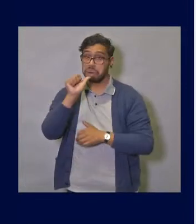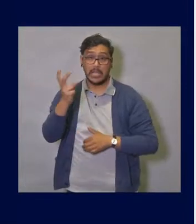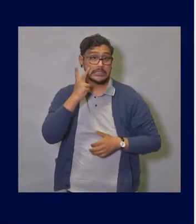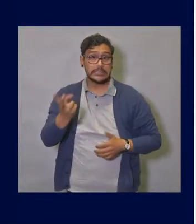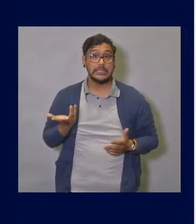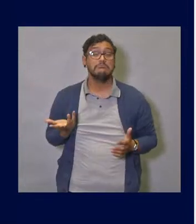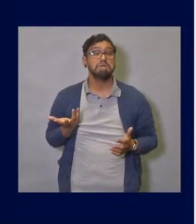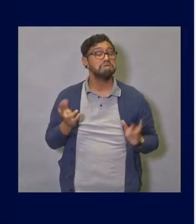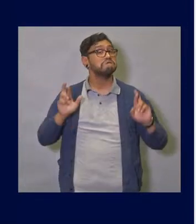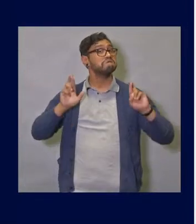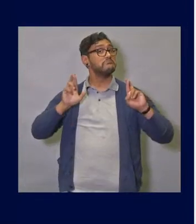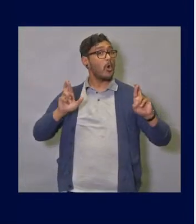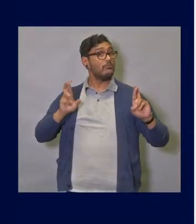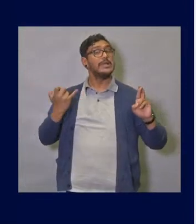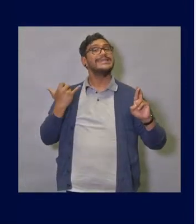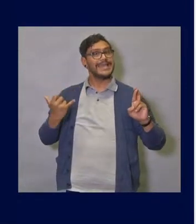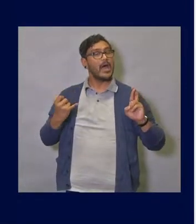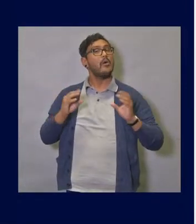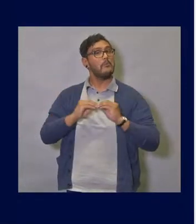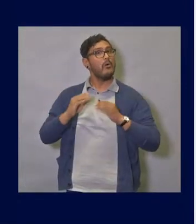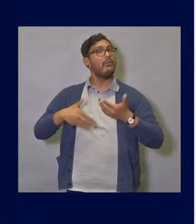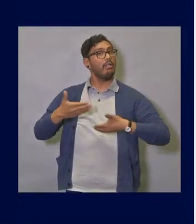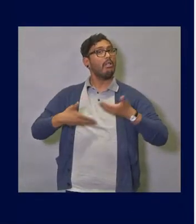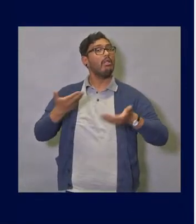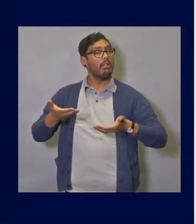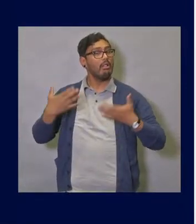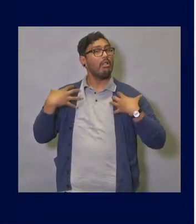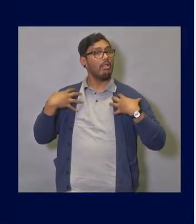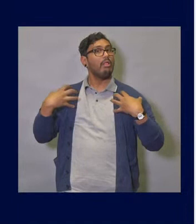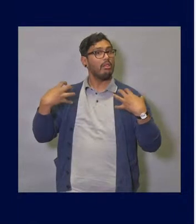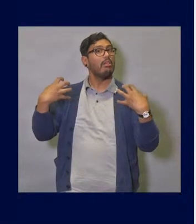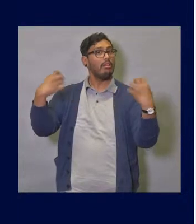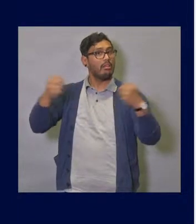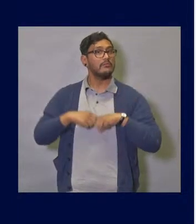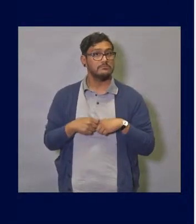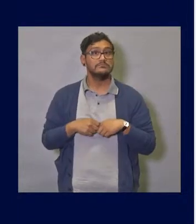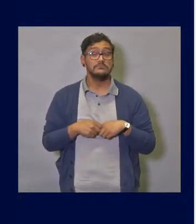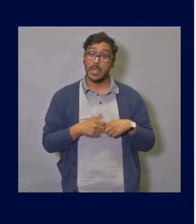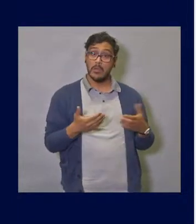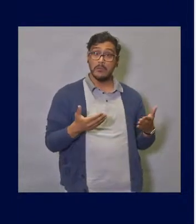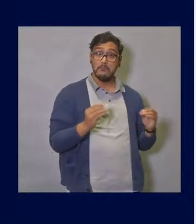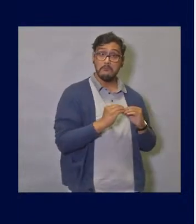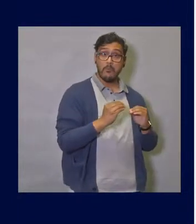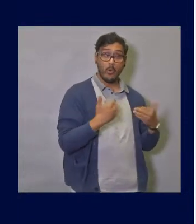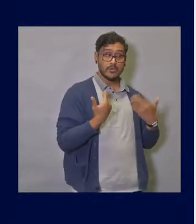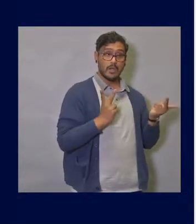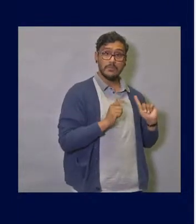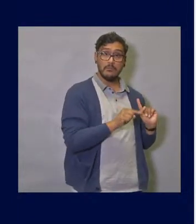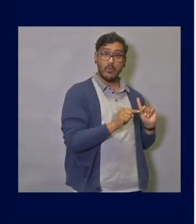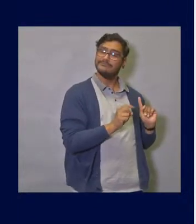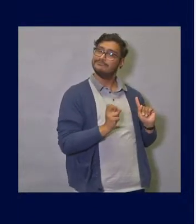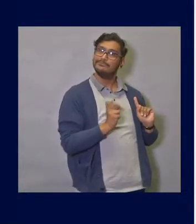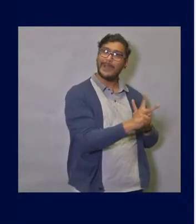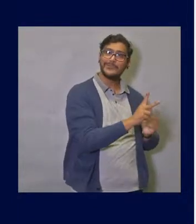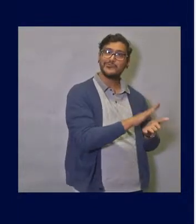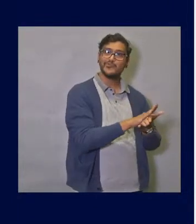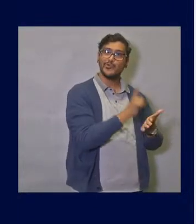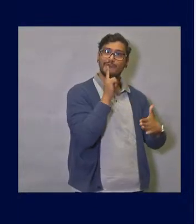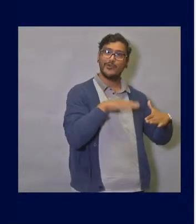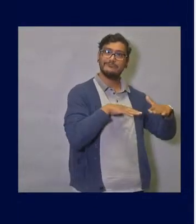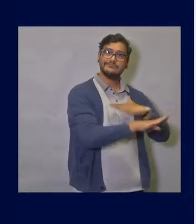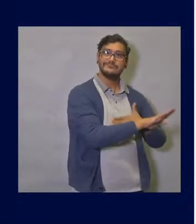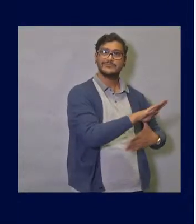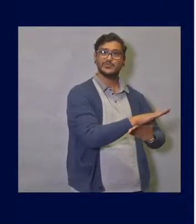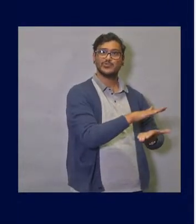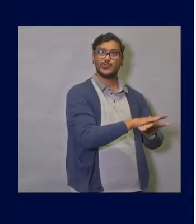lead towards moving forward on our recovery journey, where more of our young people can go back to school for on-site learning.